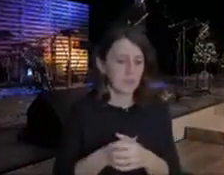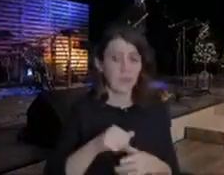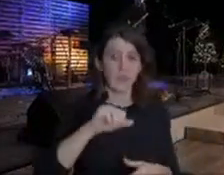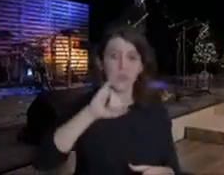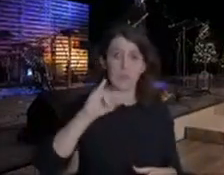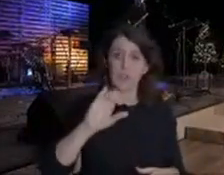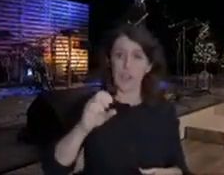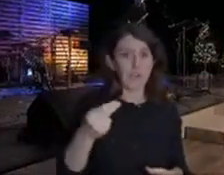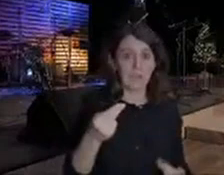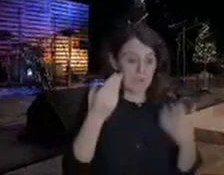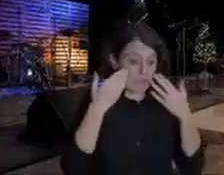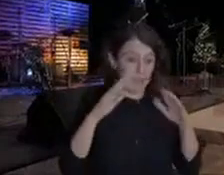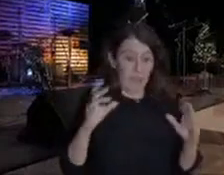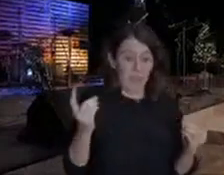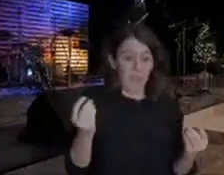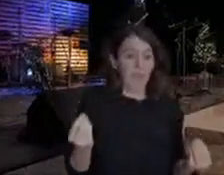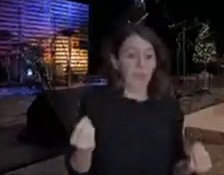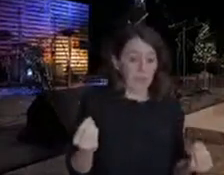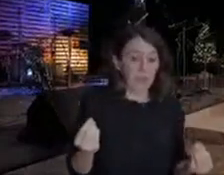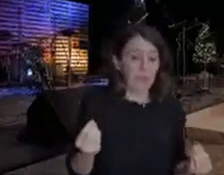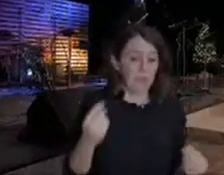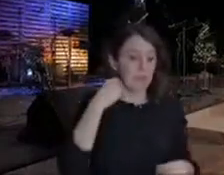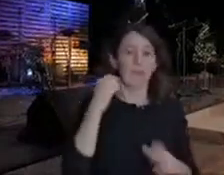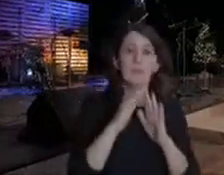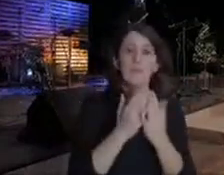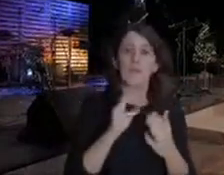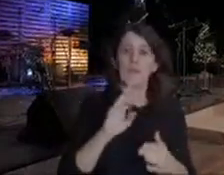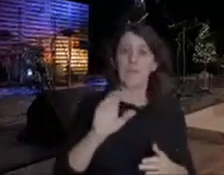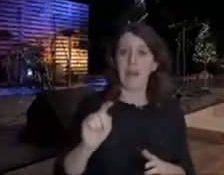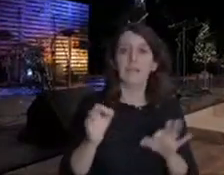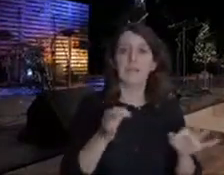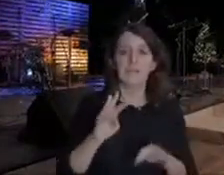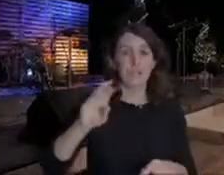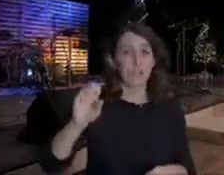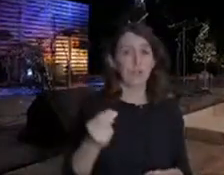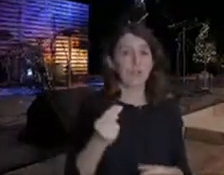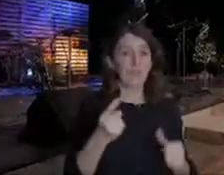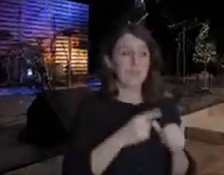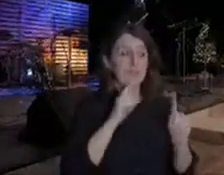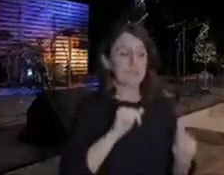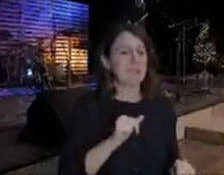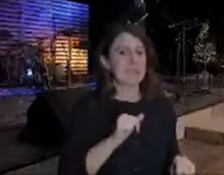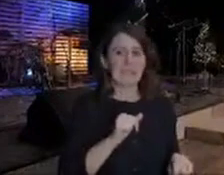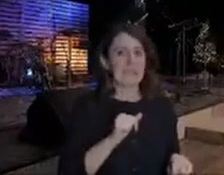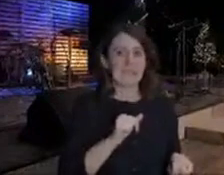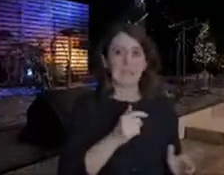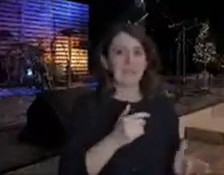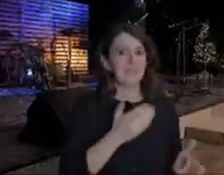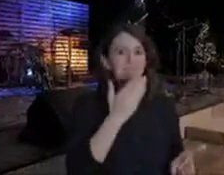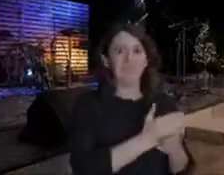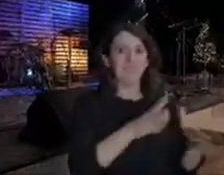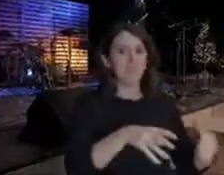Yes. Joseph doesn't even know what to do with it. We find out in the book of Matthew that we see that his initial response was just to call everything